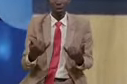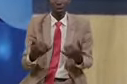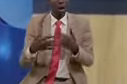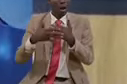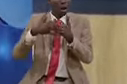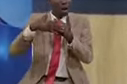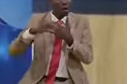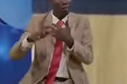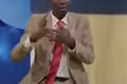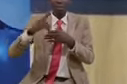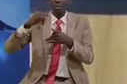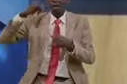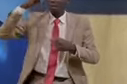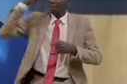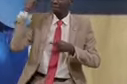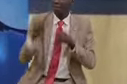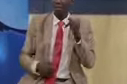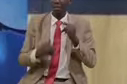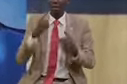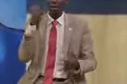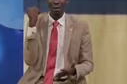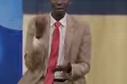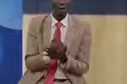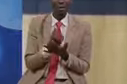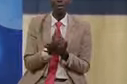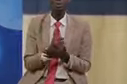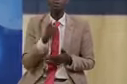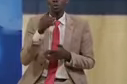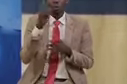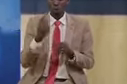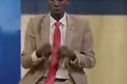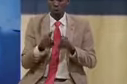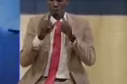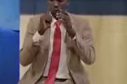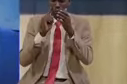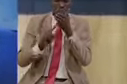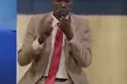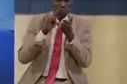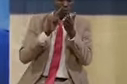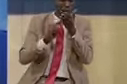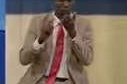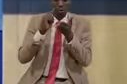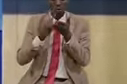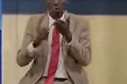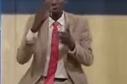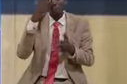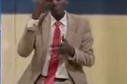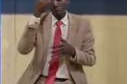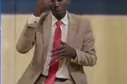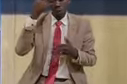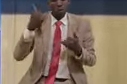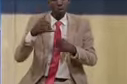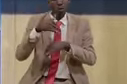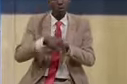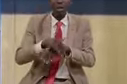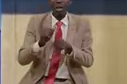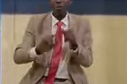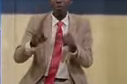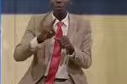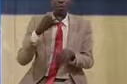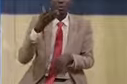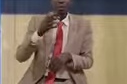prayer, you must check up yourself, because tonight, everywhere, there will be miracle.